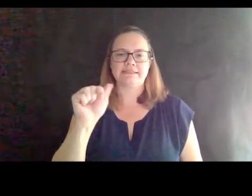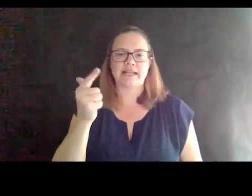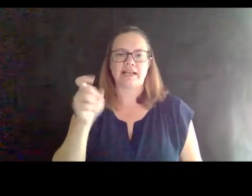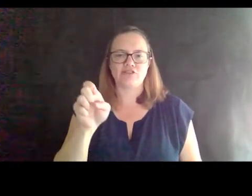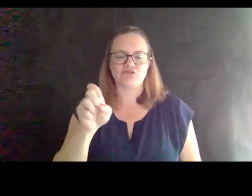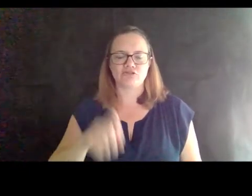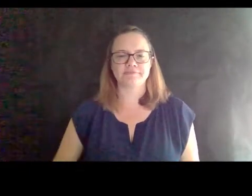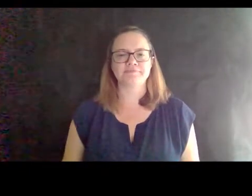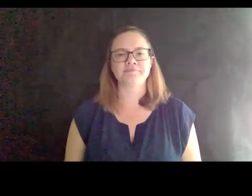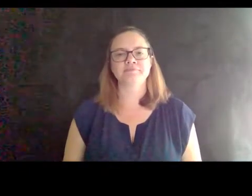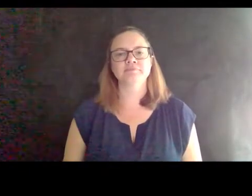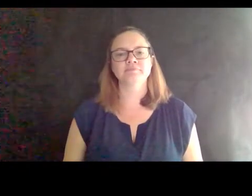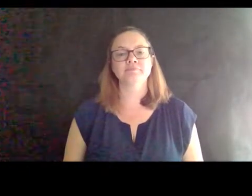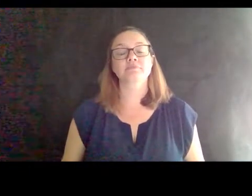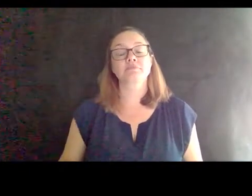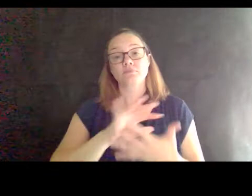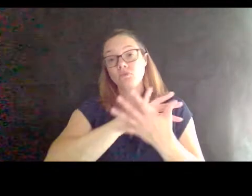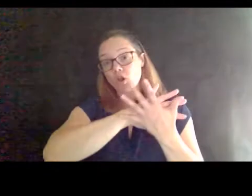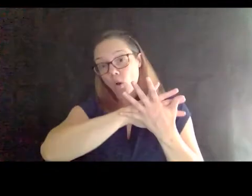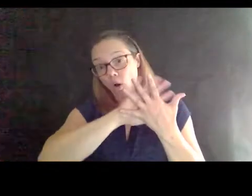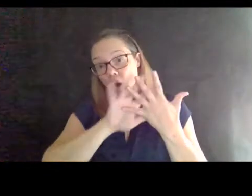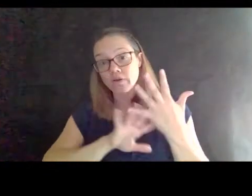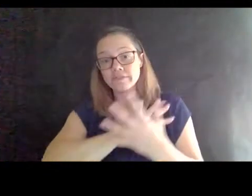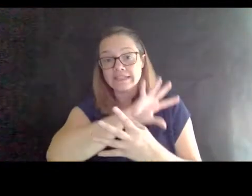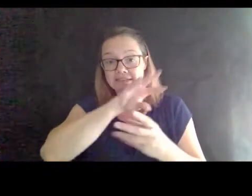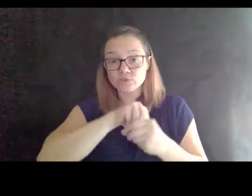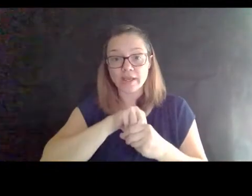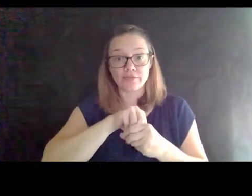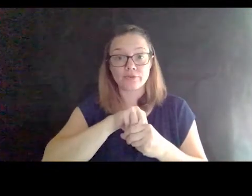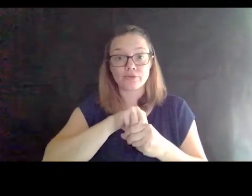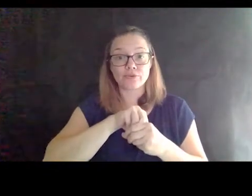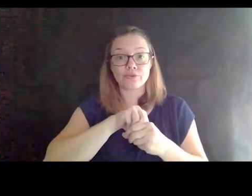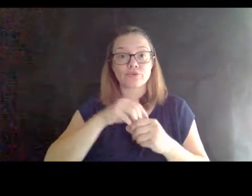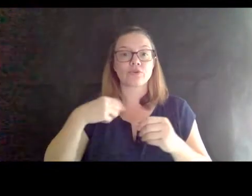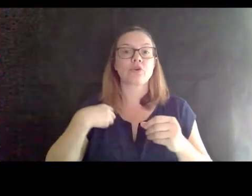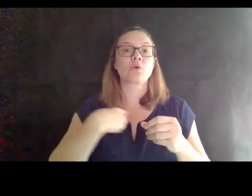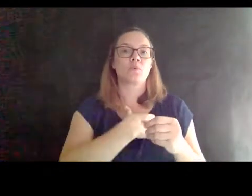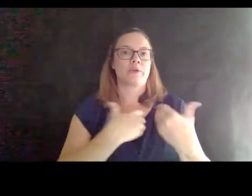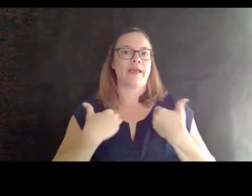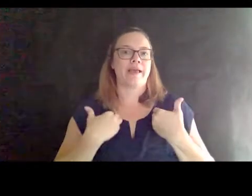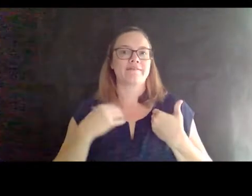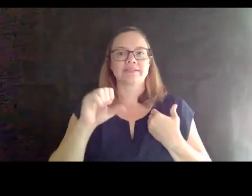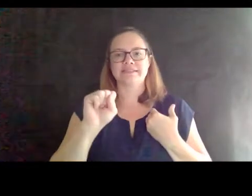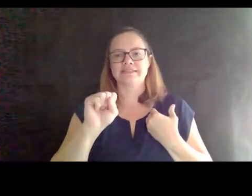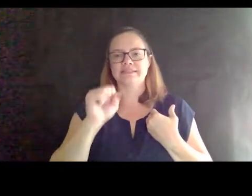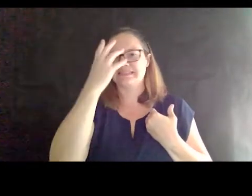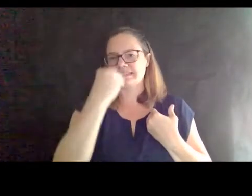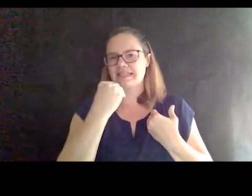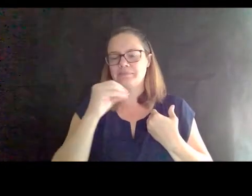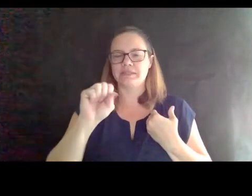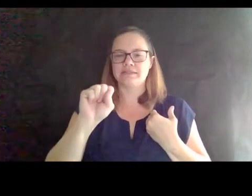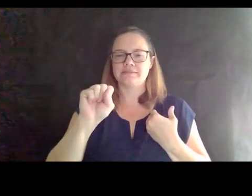So when we put all these stages together, we create what we call a sleep cycle.